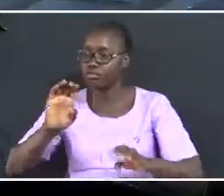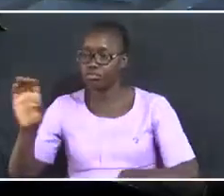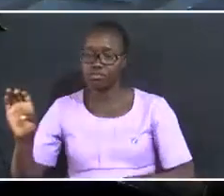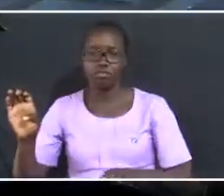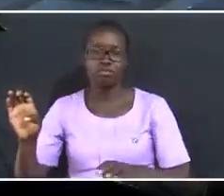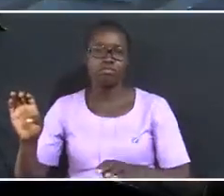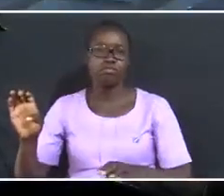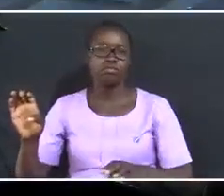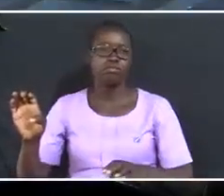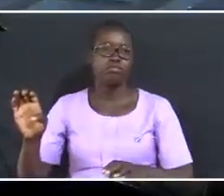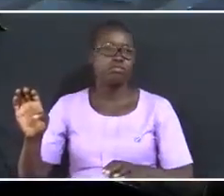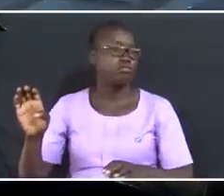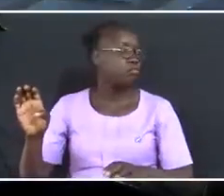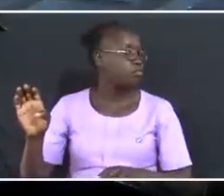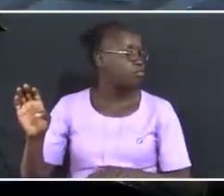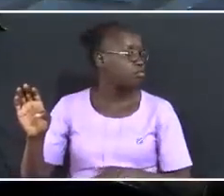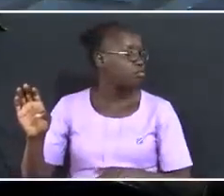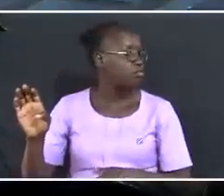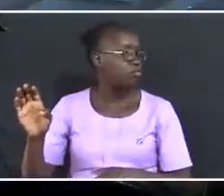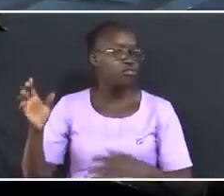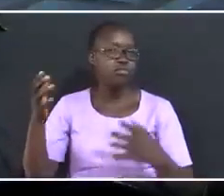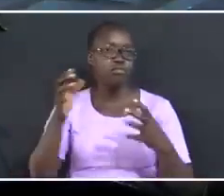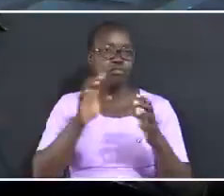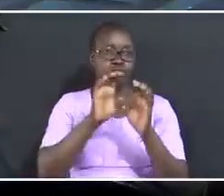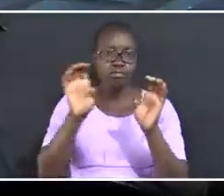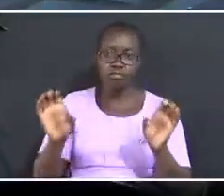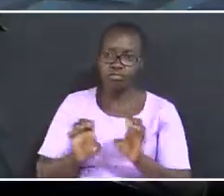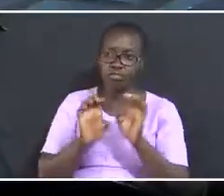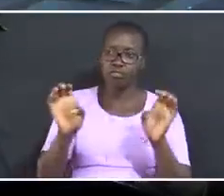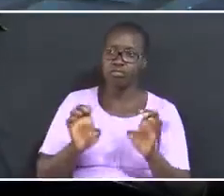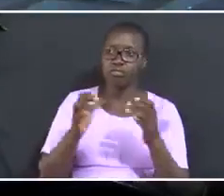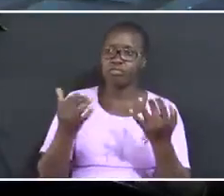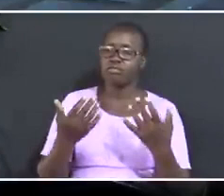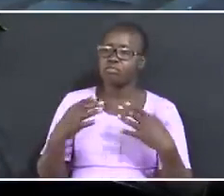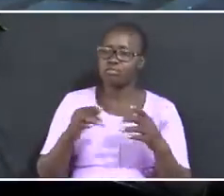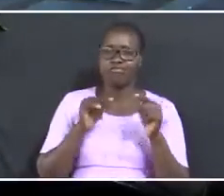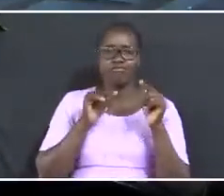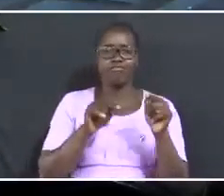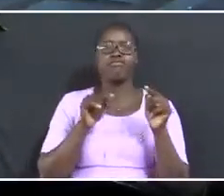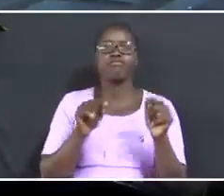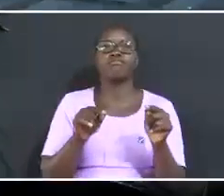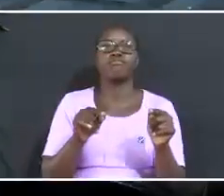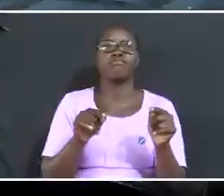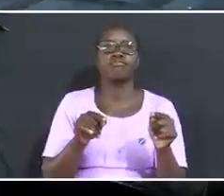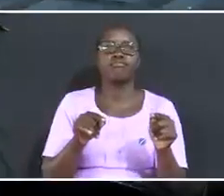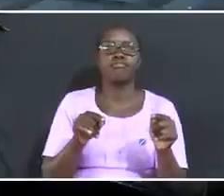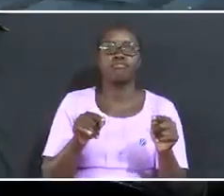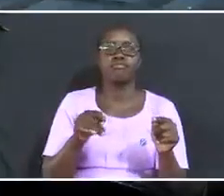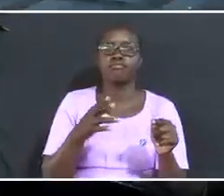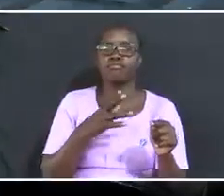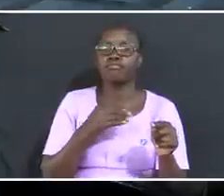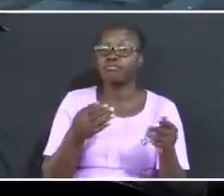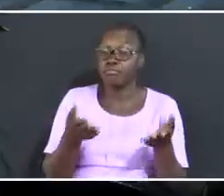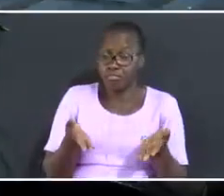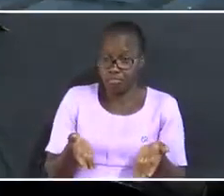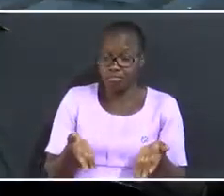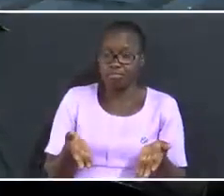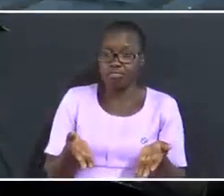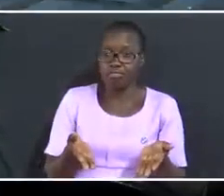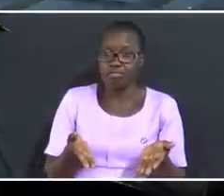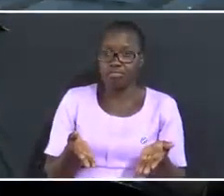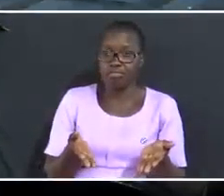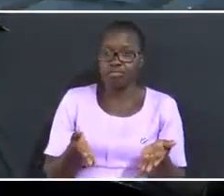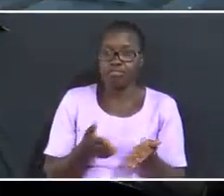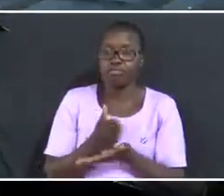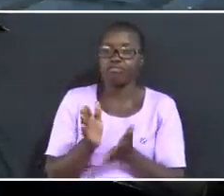even in Europe now, people are being persecuted. And we have here, through